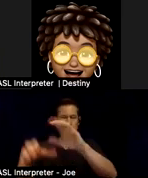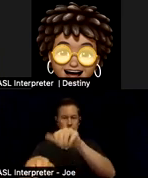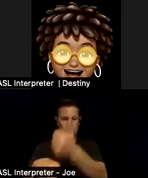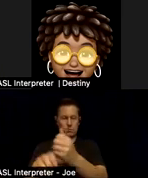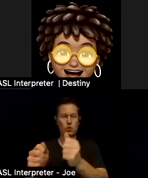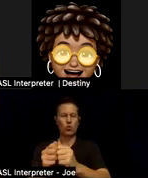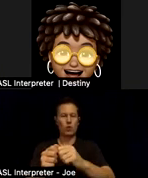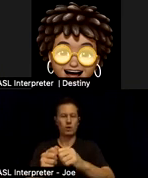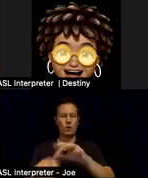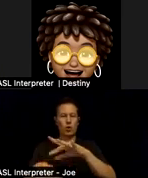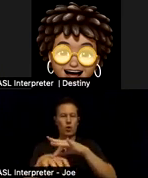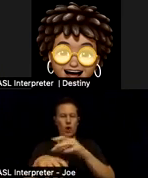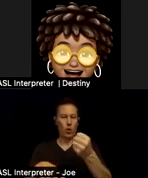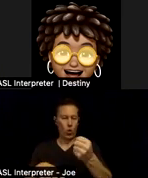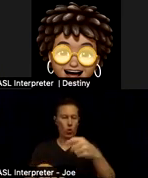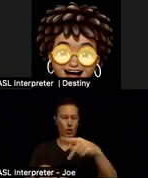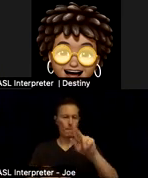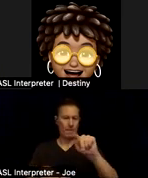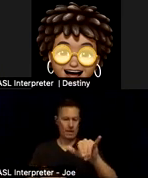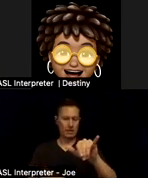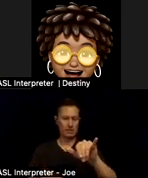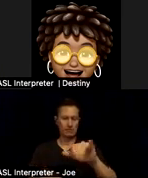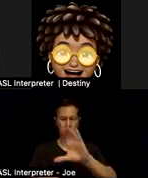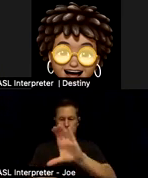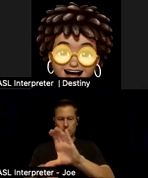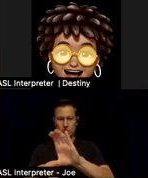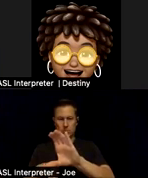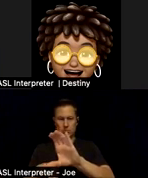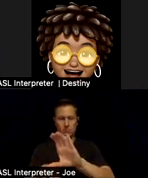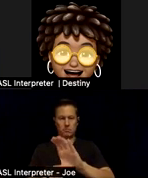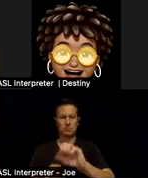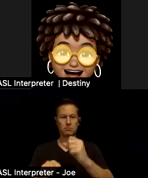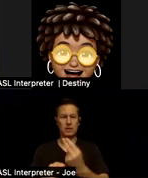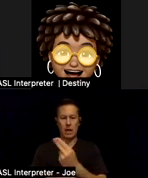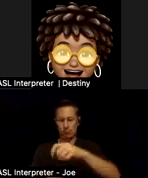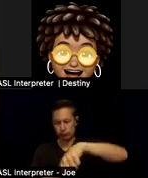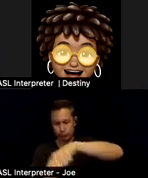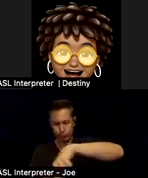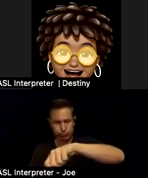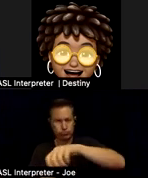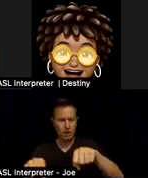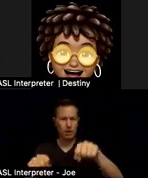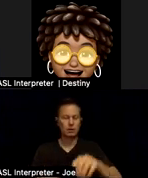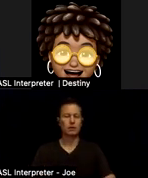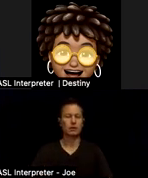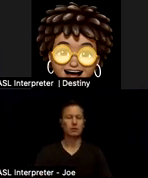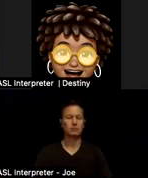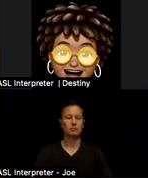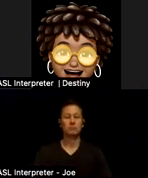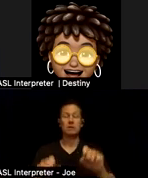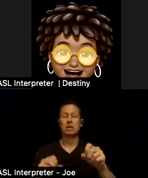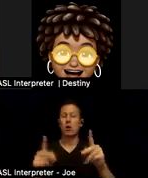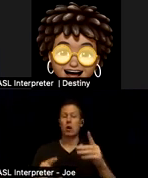putty to the base itself. Now you can be very generous on the amount you use. So now that you guys have had a chance to look inside my home,